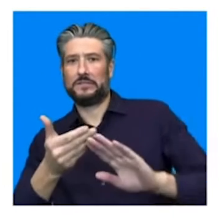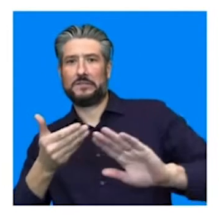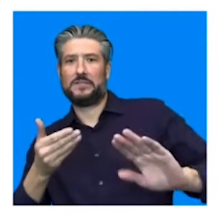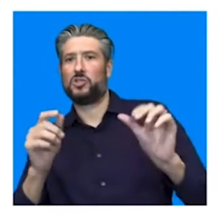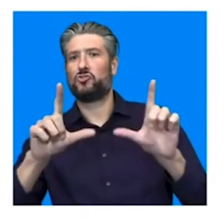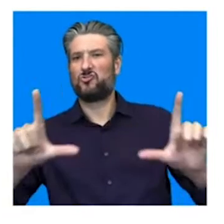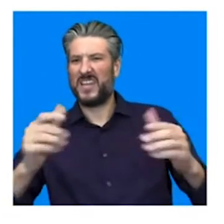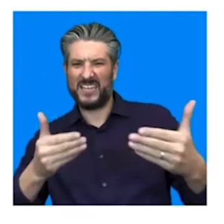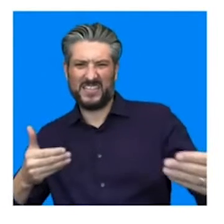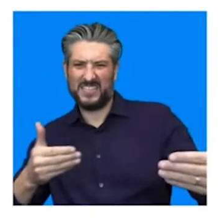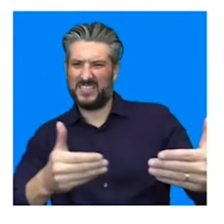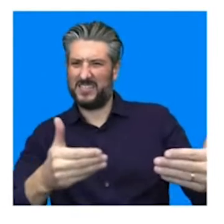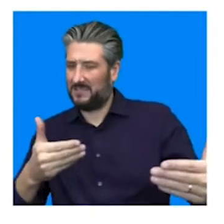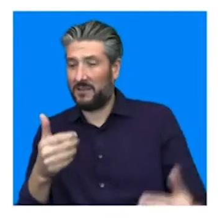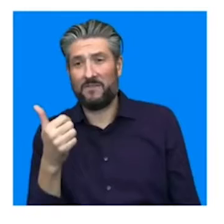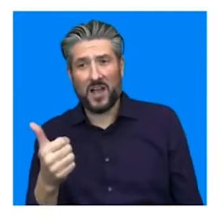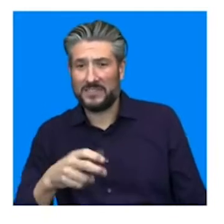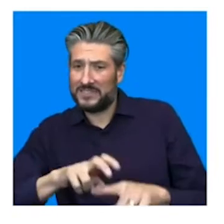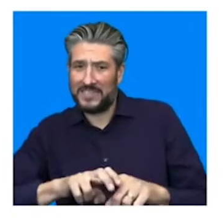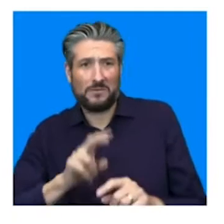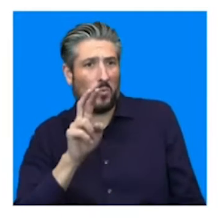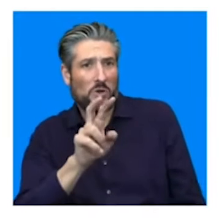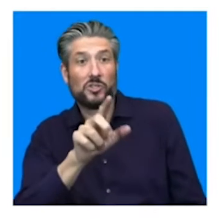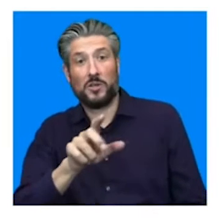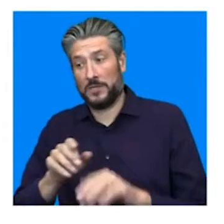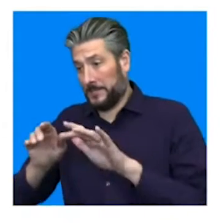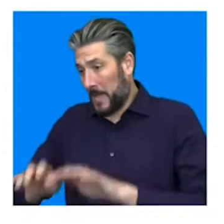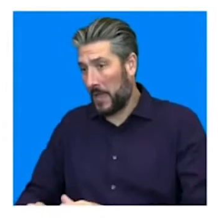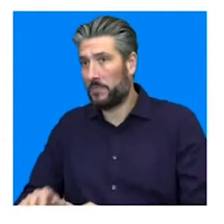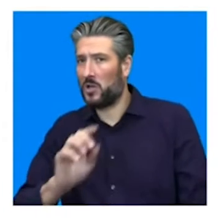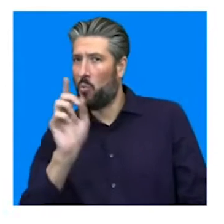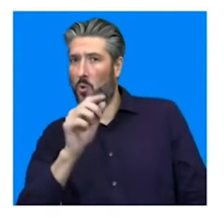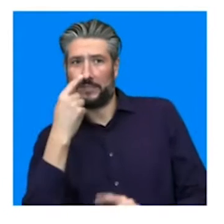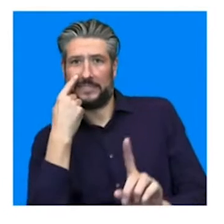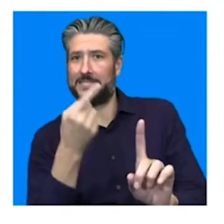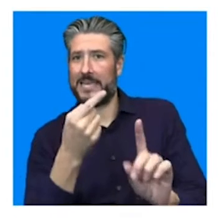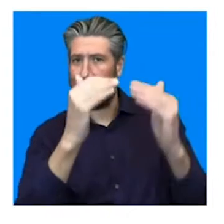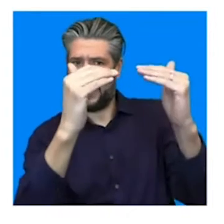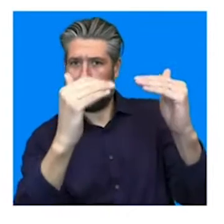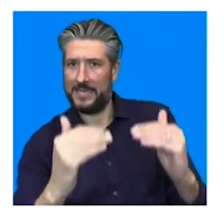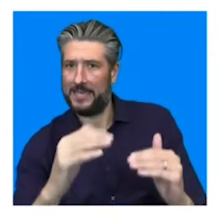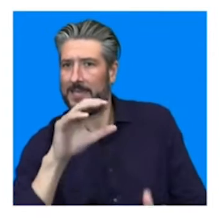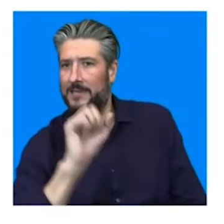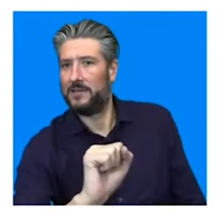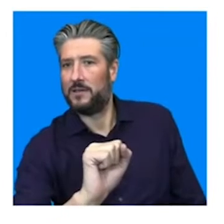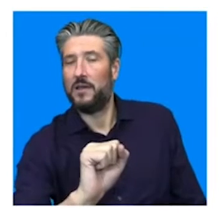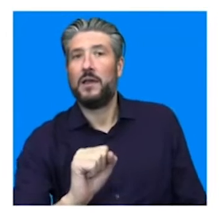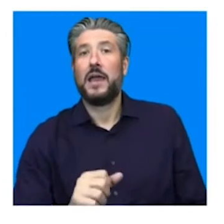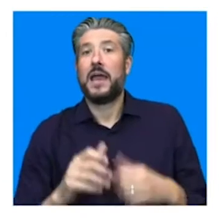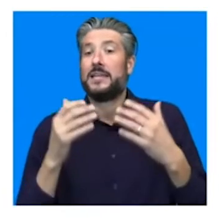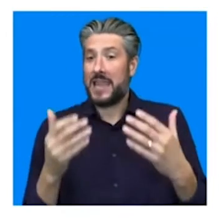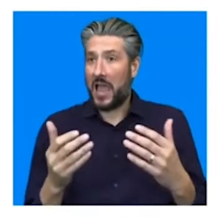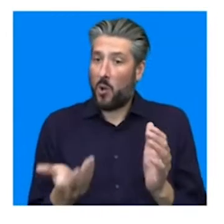with it and just put a number in. But now we're going to have a go on a second chart where I've applied Gaussian blurring onto all of the